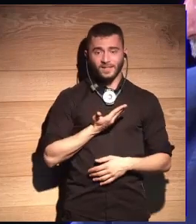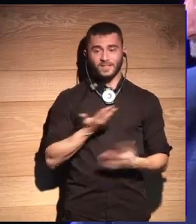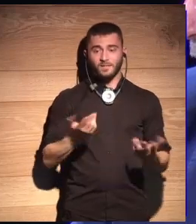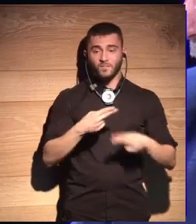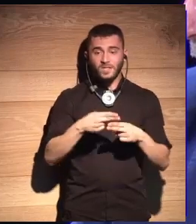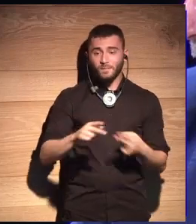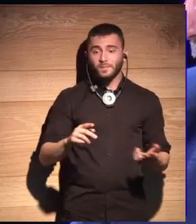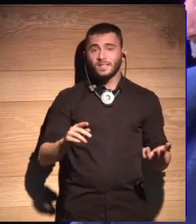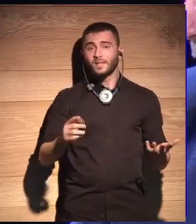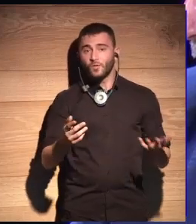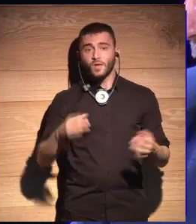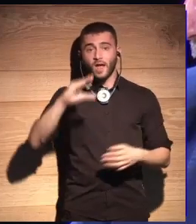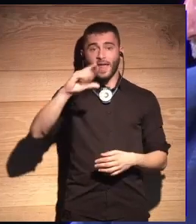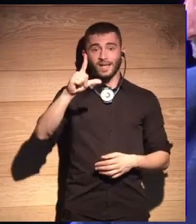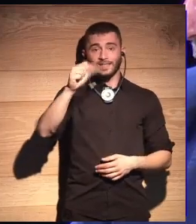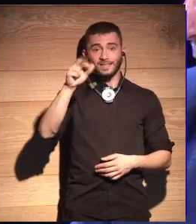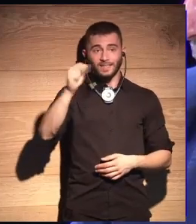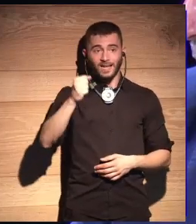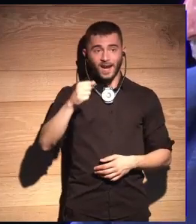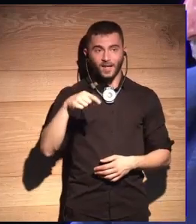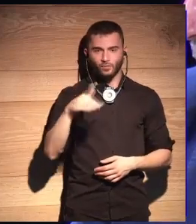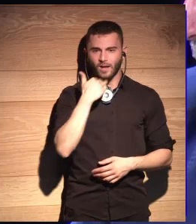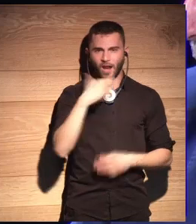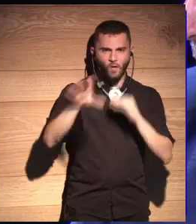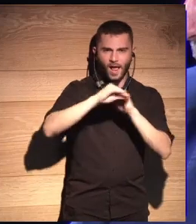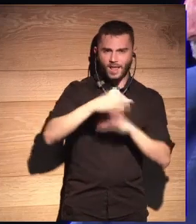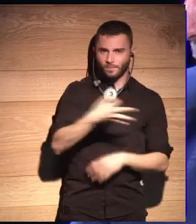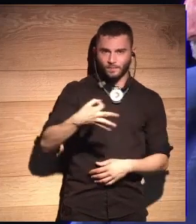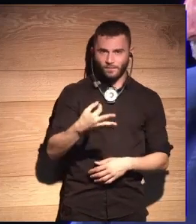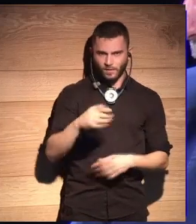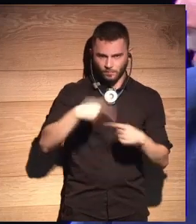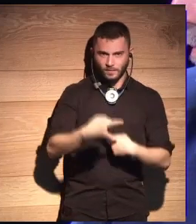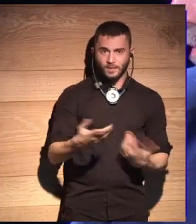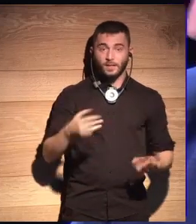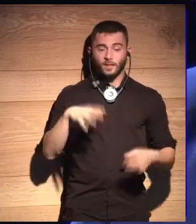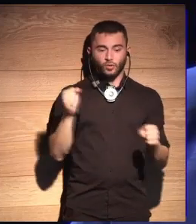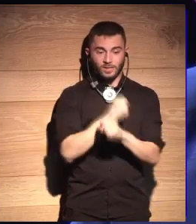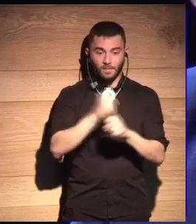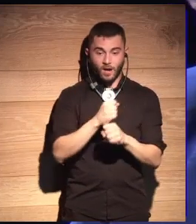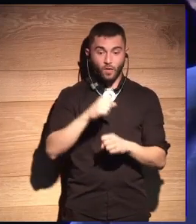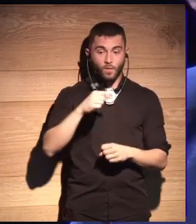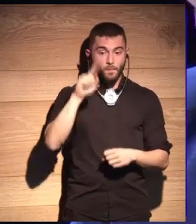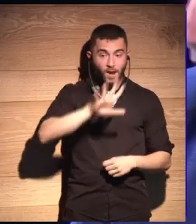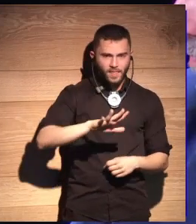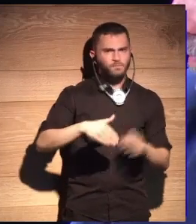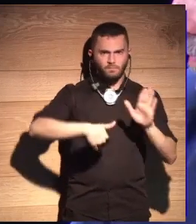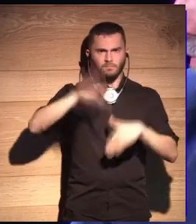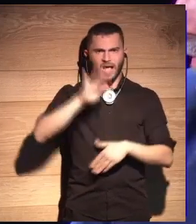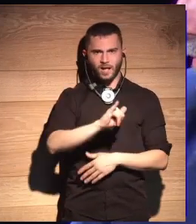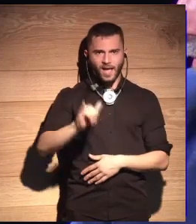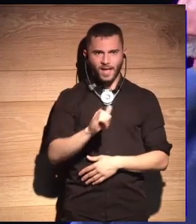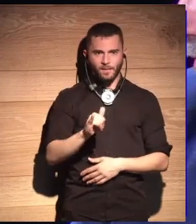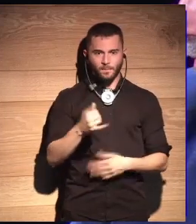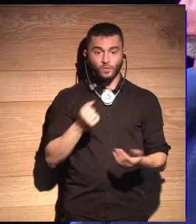block us, and that's why, Clara, it would be excellent if you told us more about that. But there seems to be more work than it